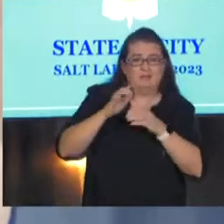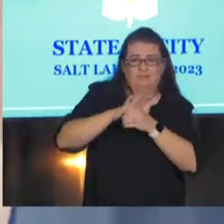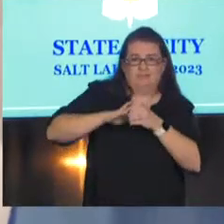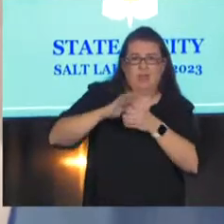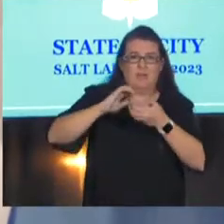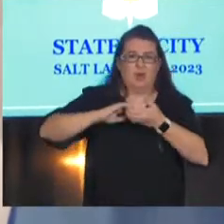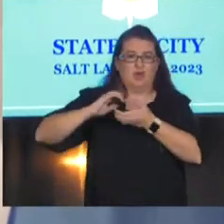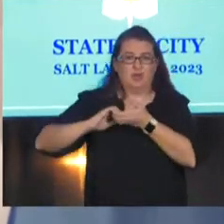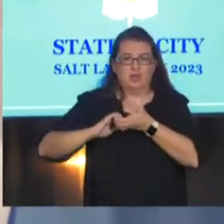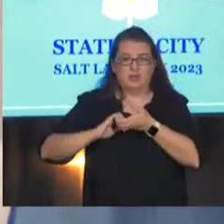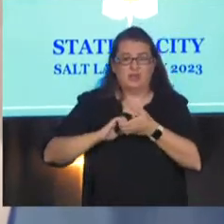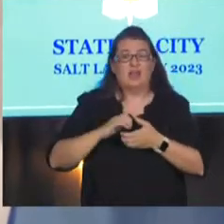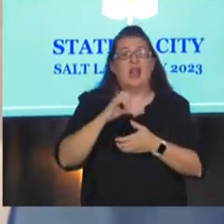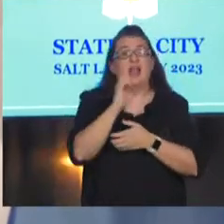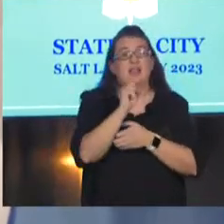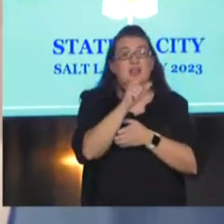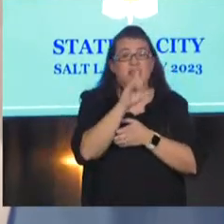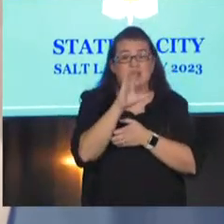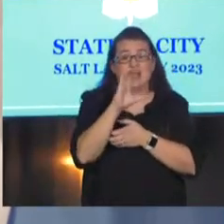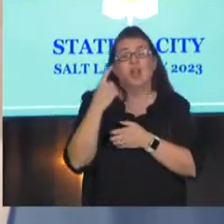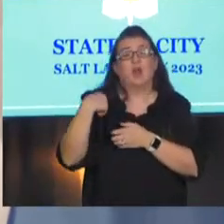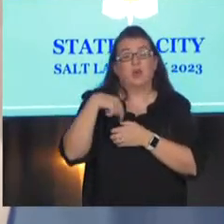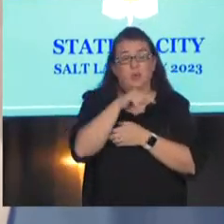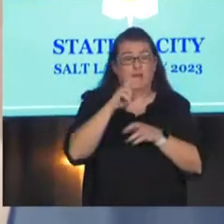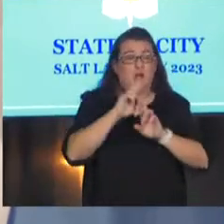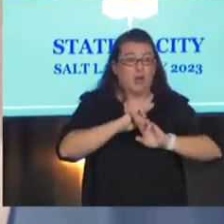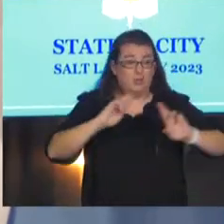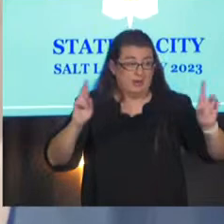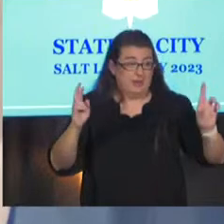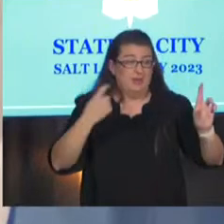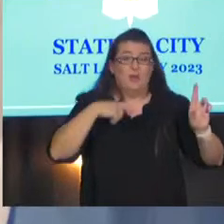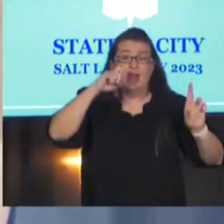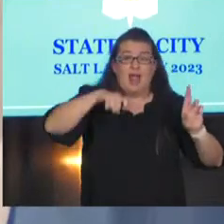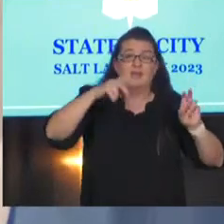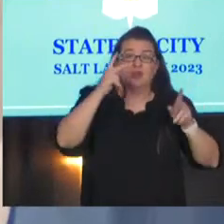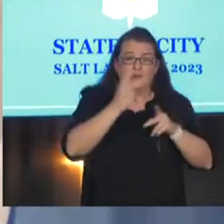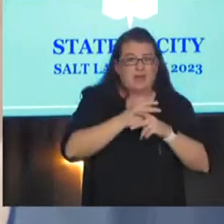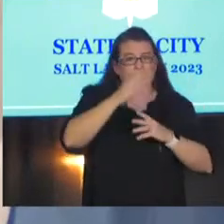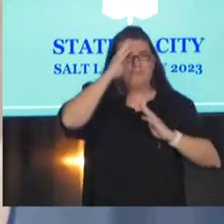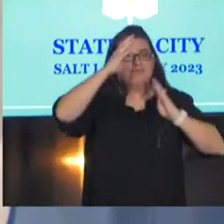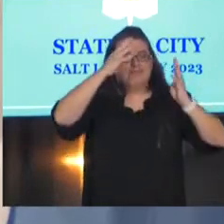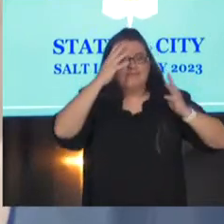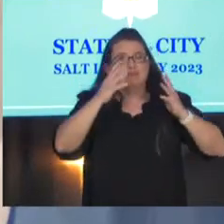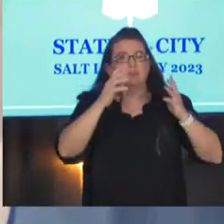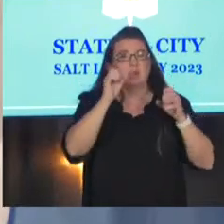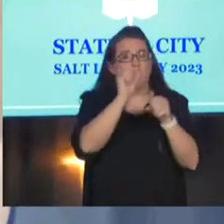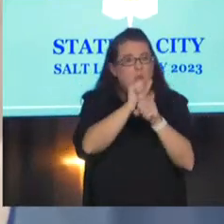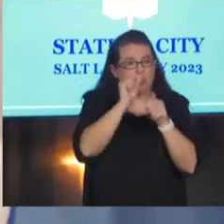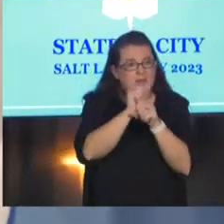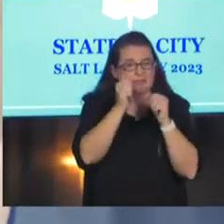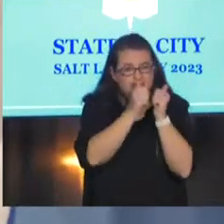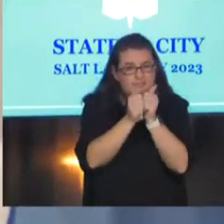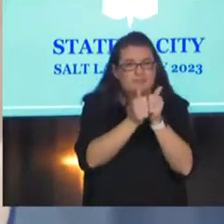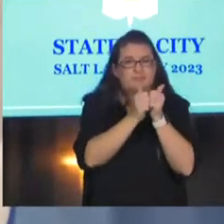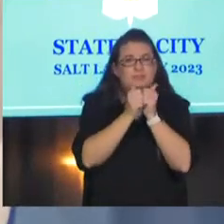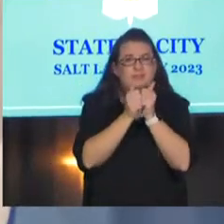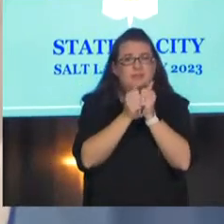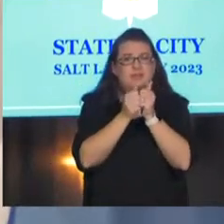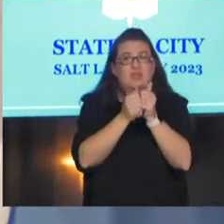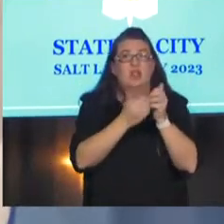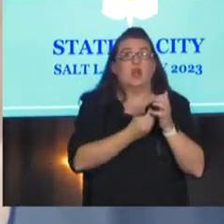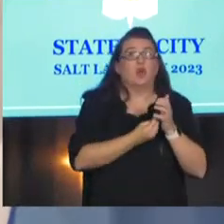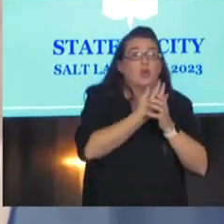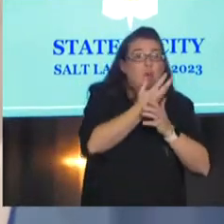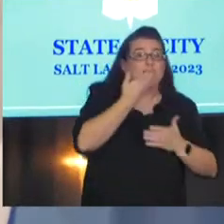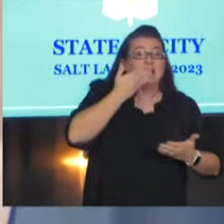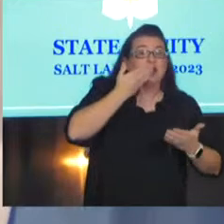cities, Salt Lake City is ready, but we have to keep innovating, and we have to keep working together. Growth is